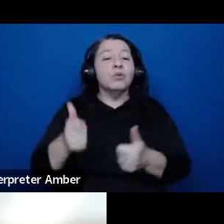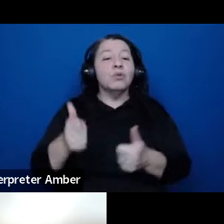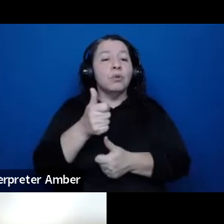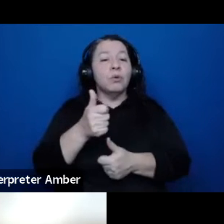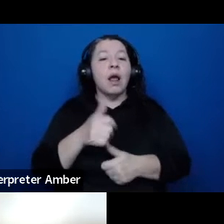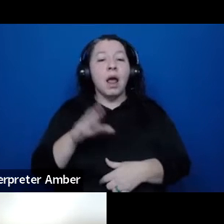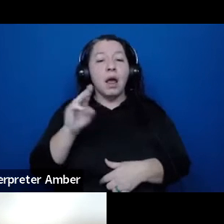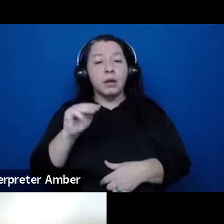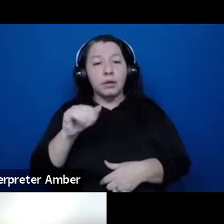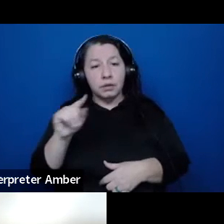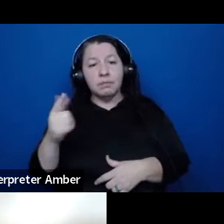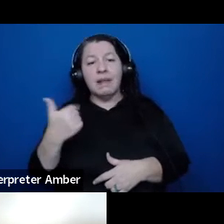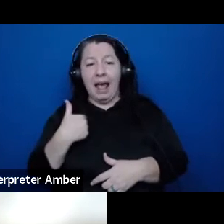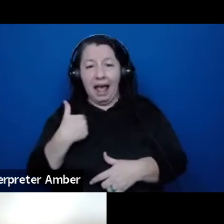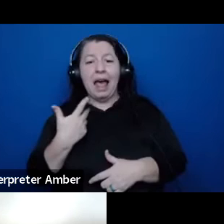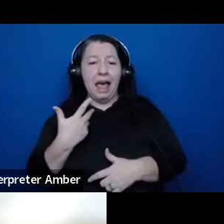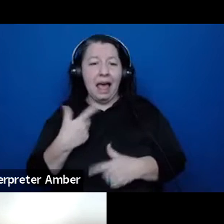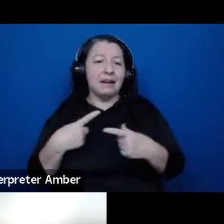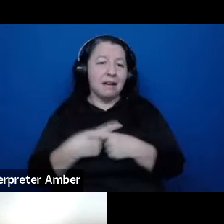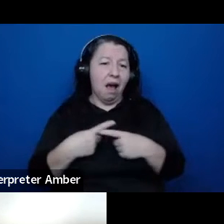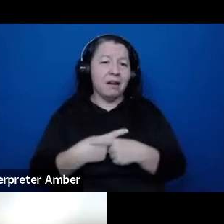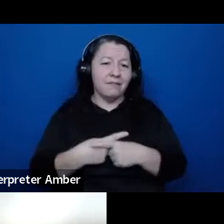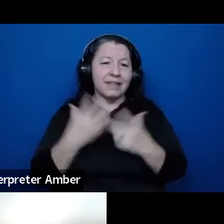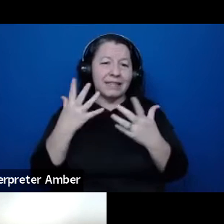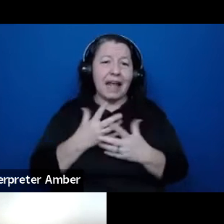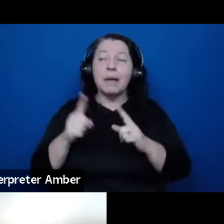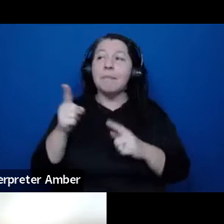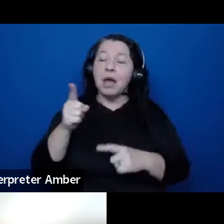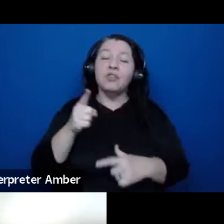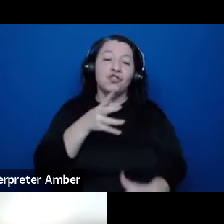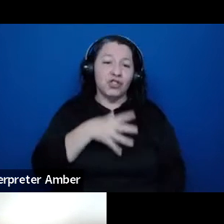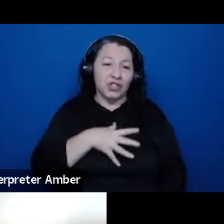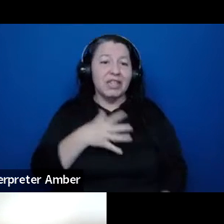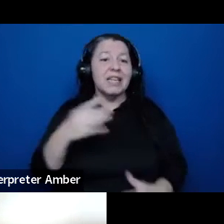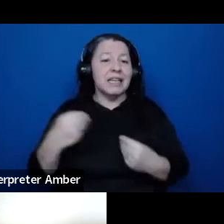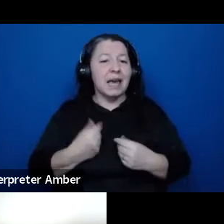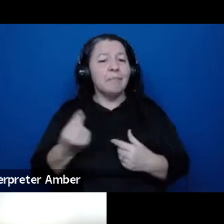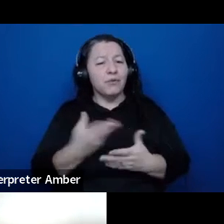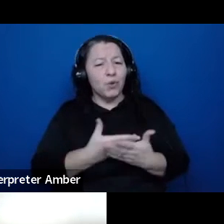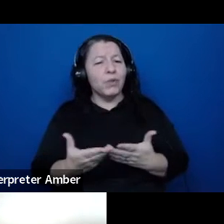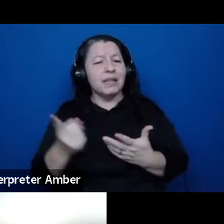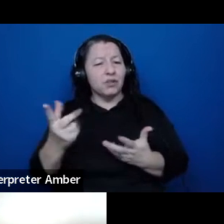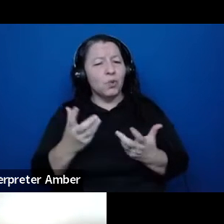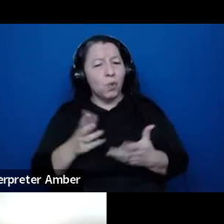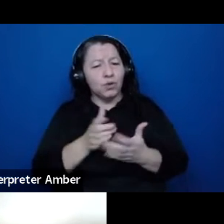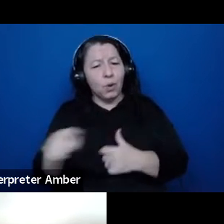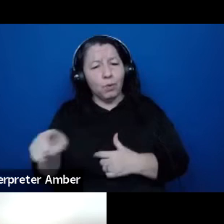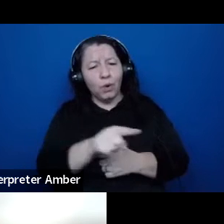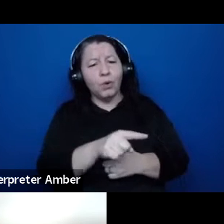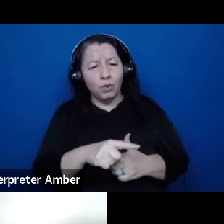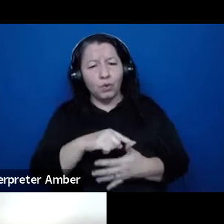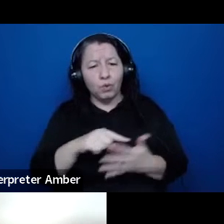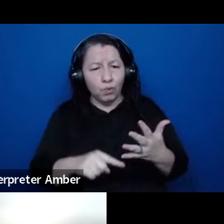had a conflict, as Brooke mentioned, but she did give me a few talking points of things that she wanted to share with all of you